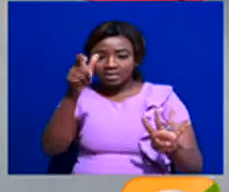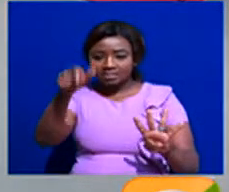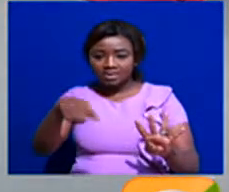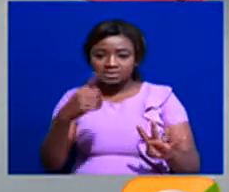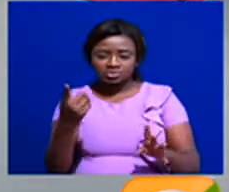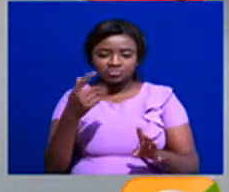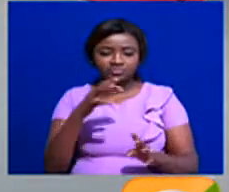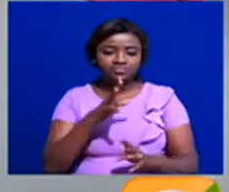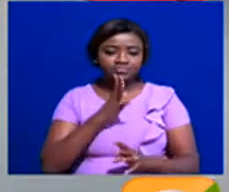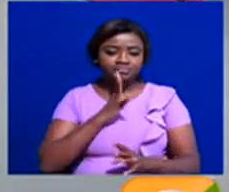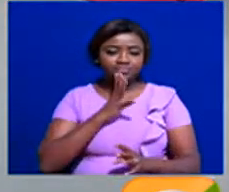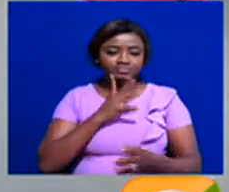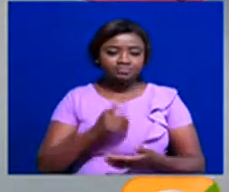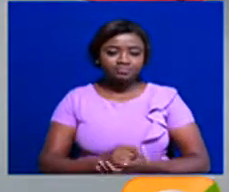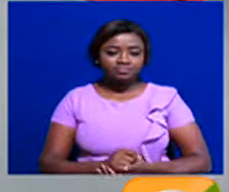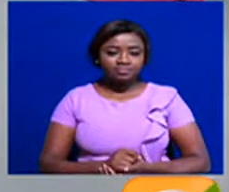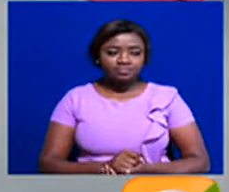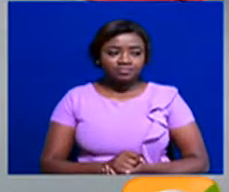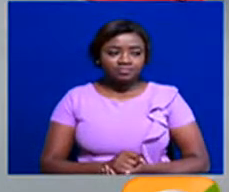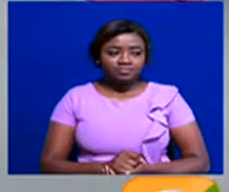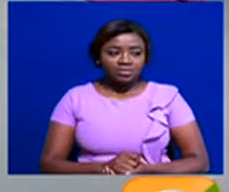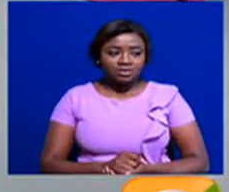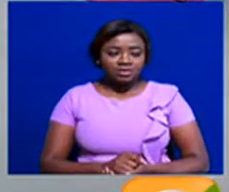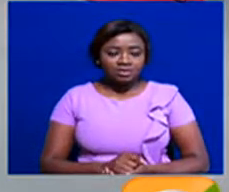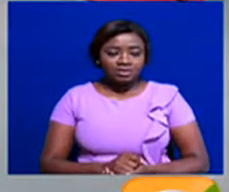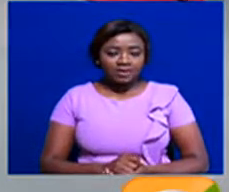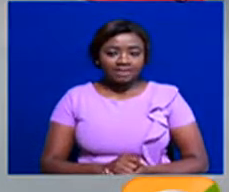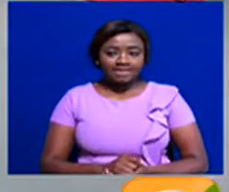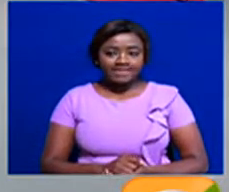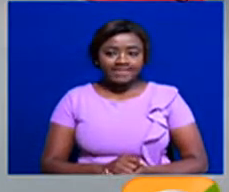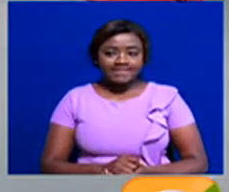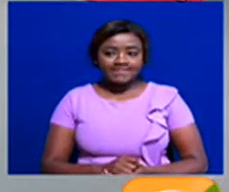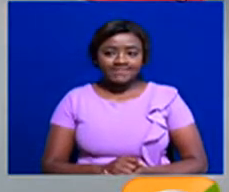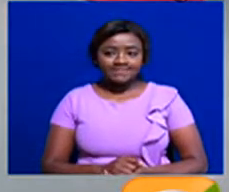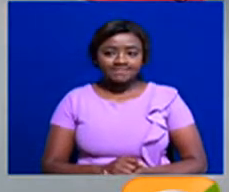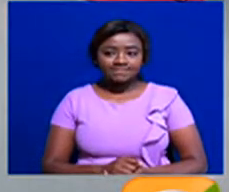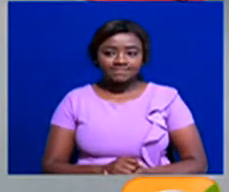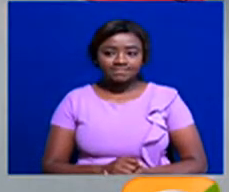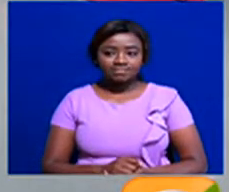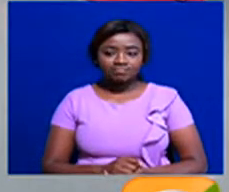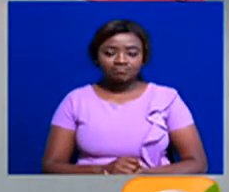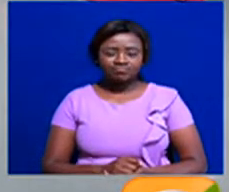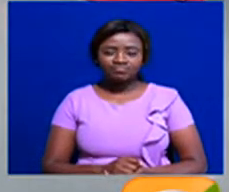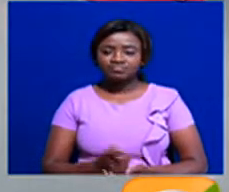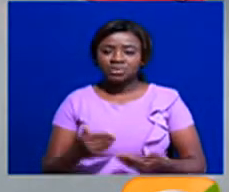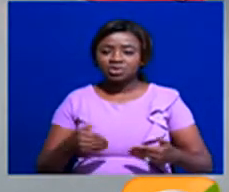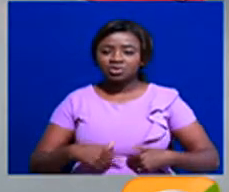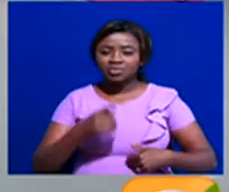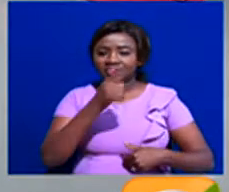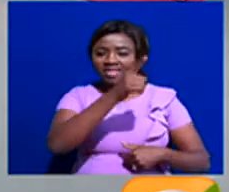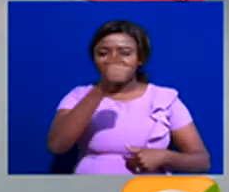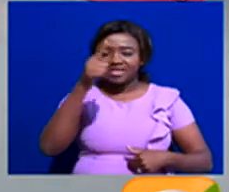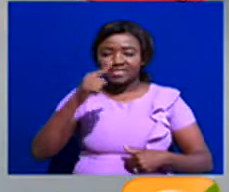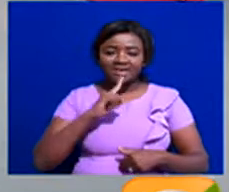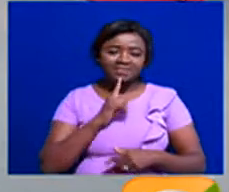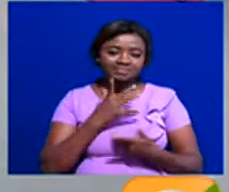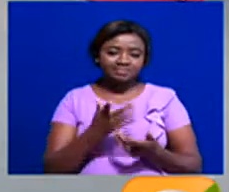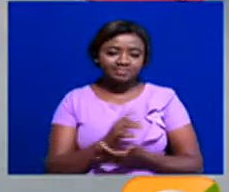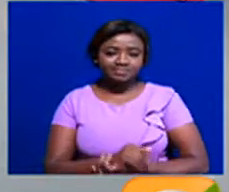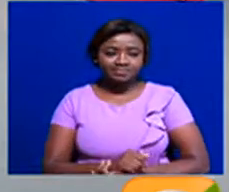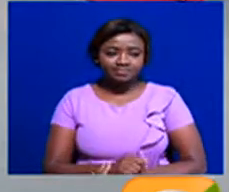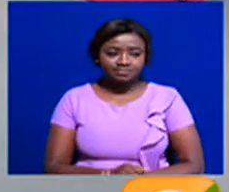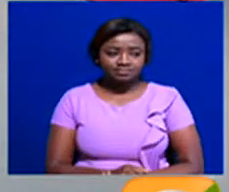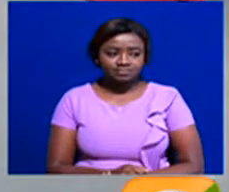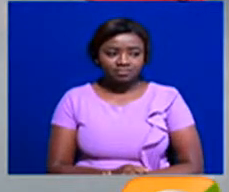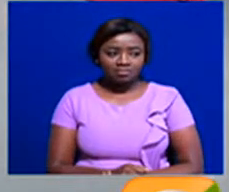Start with your name and let me know what your younger people you interact with, what do they tell you when you speak to them against